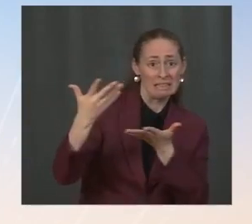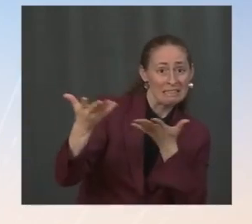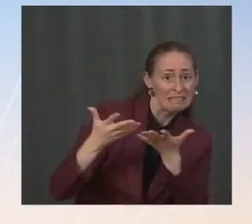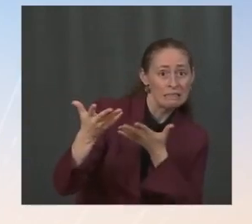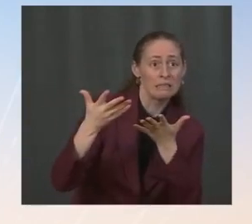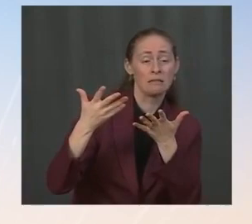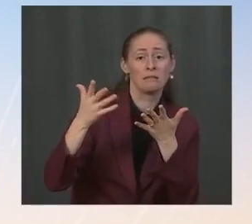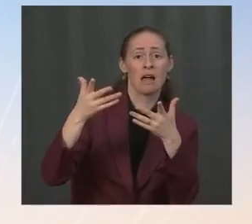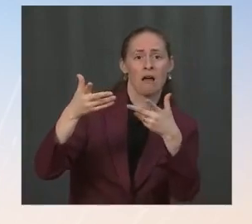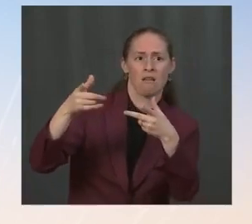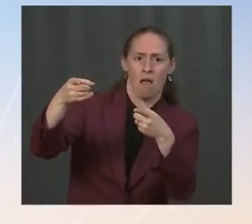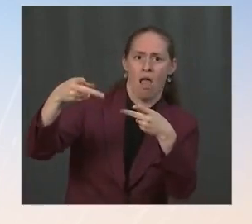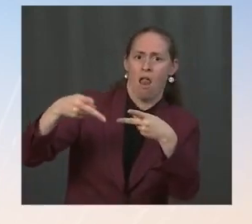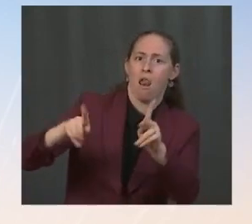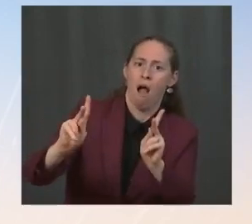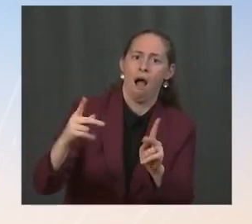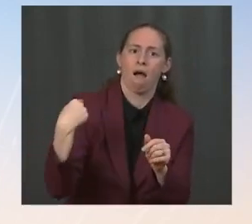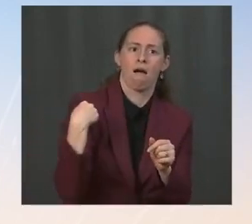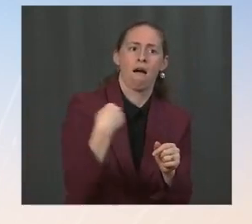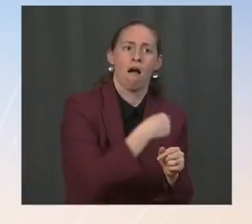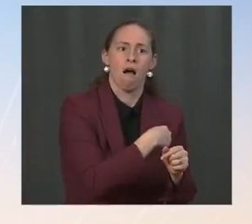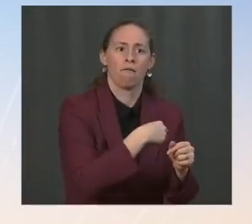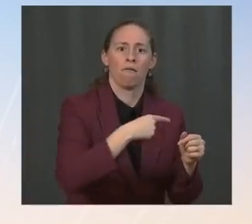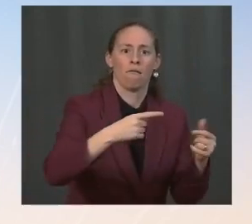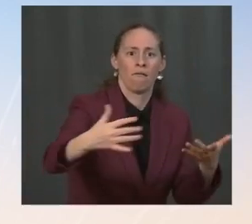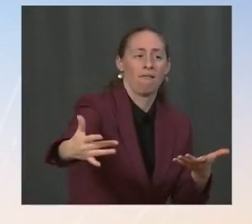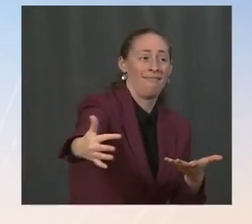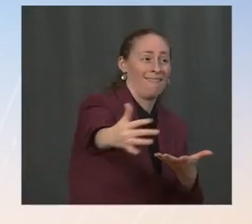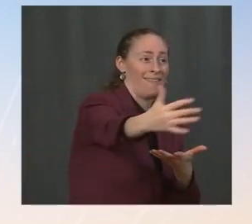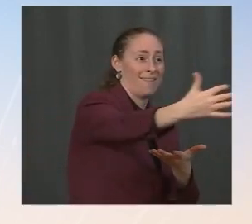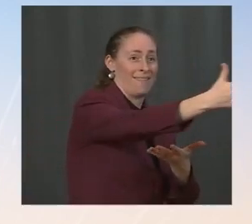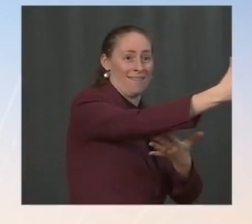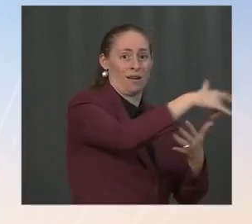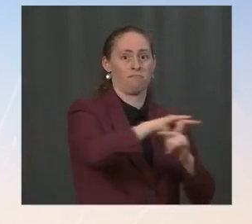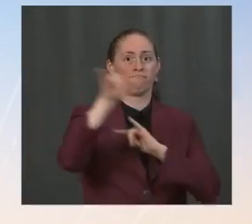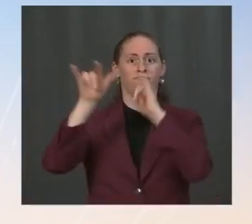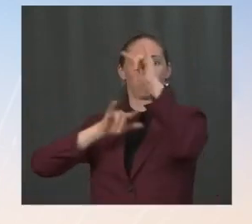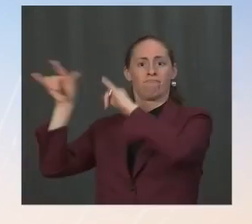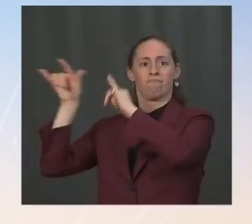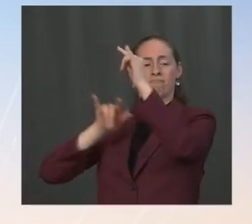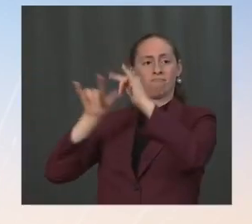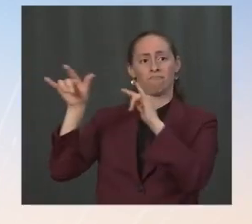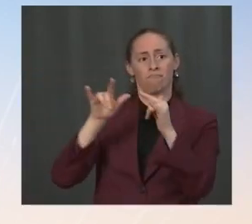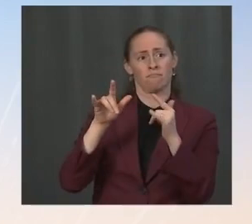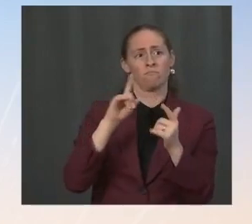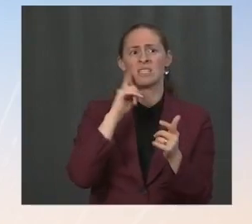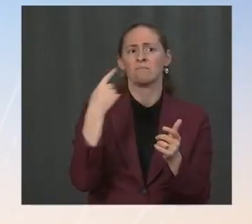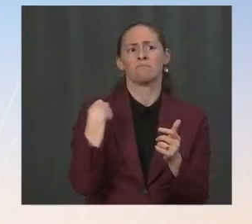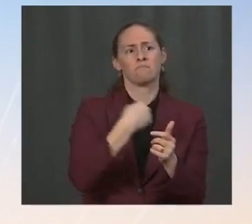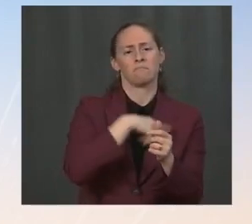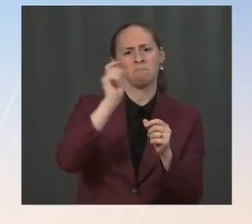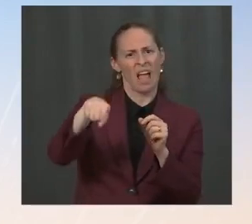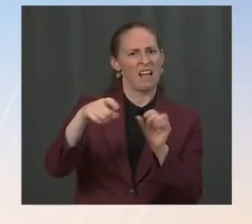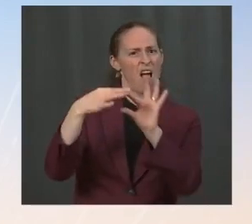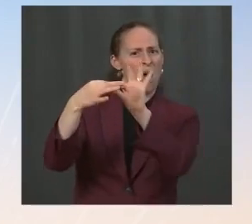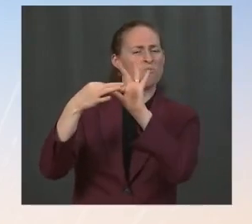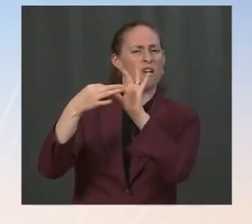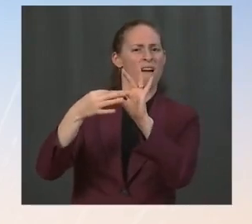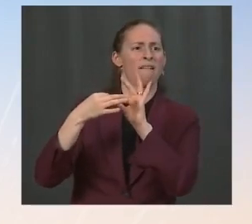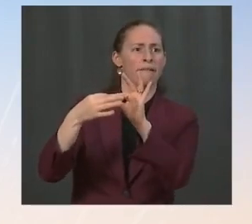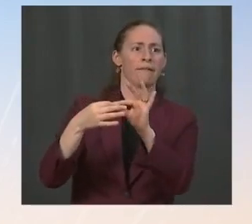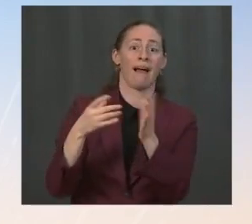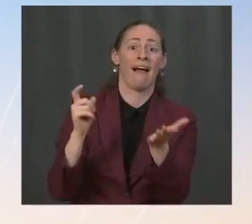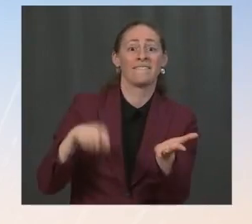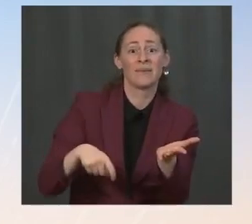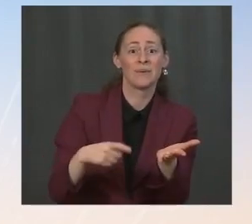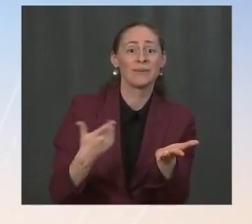save 104,000 lives. And that coordination is necessary in order to continue our evacuation measures. Now, I understand your